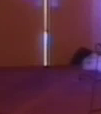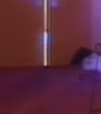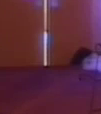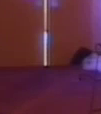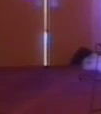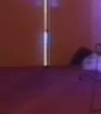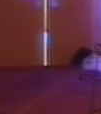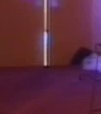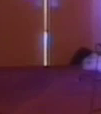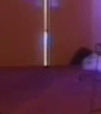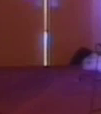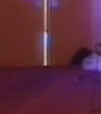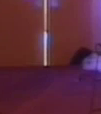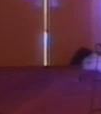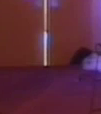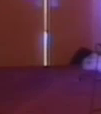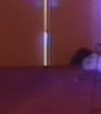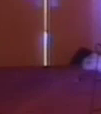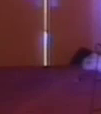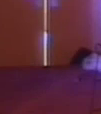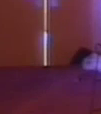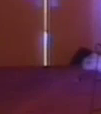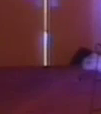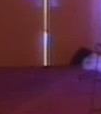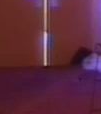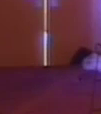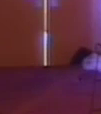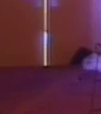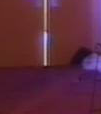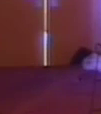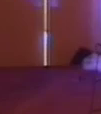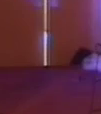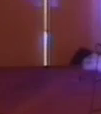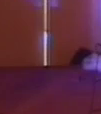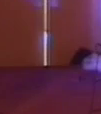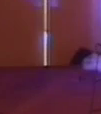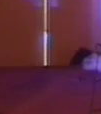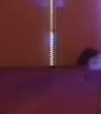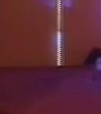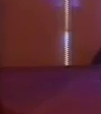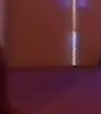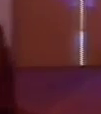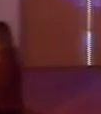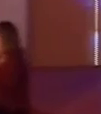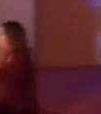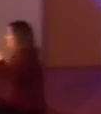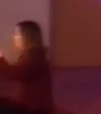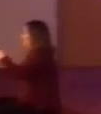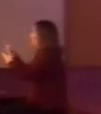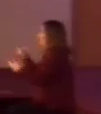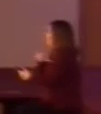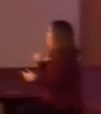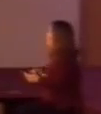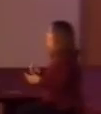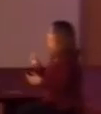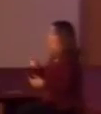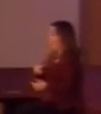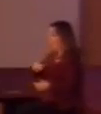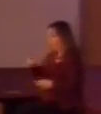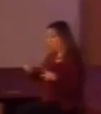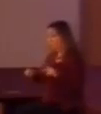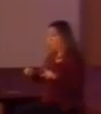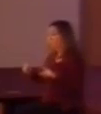and give their money to the church for evangelism purposes. Financial giving to the Lord or to others